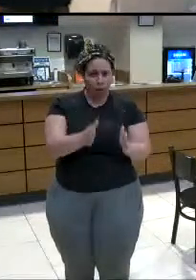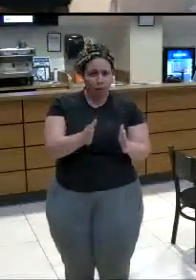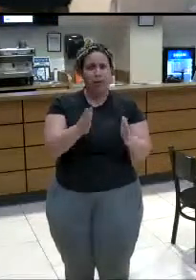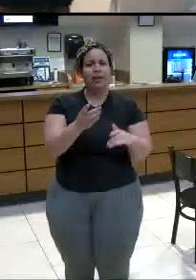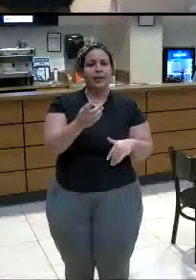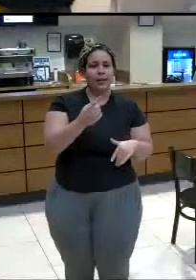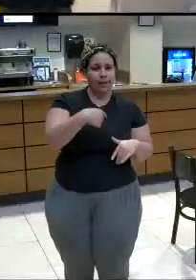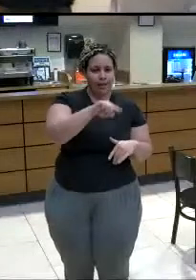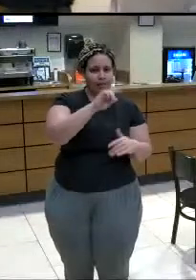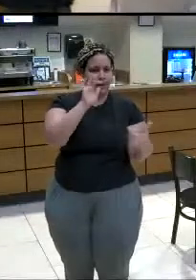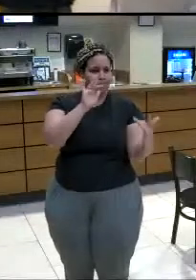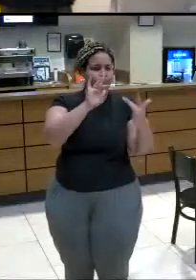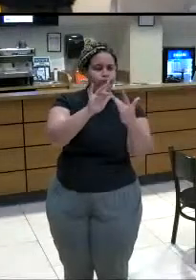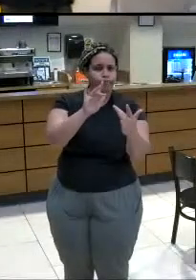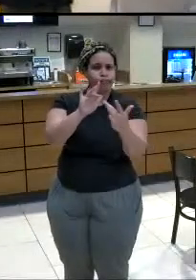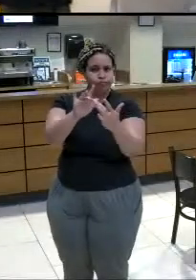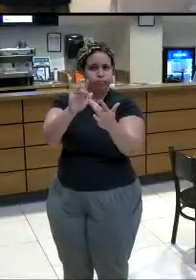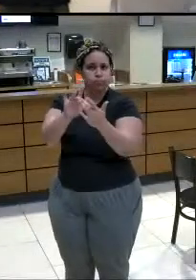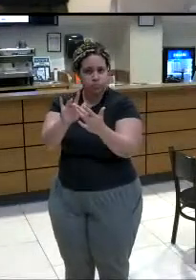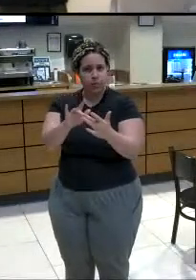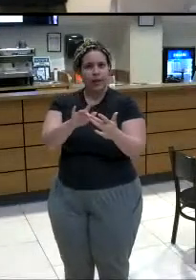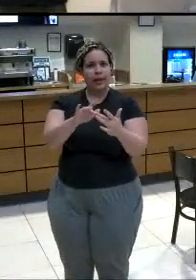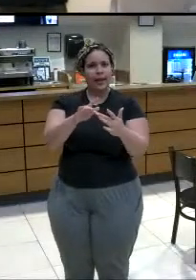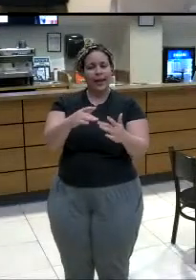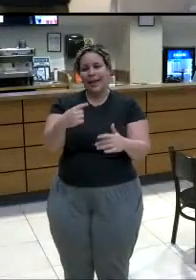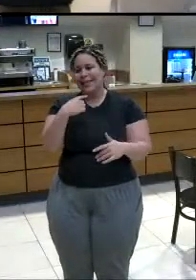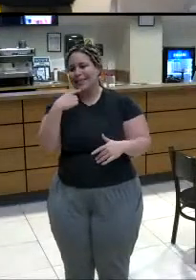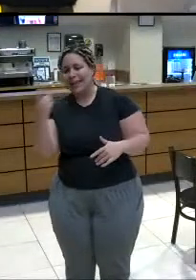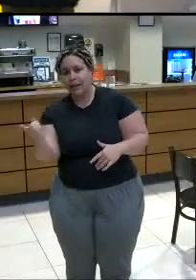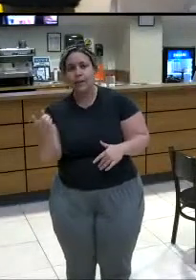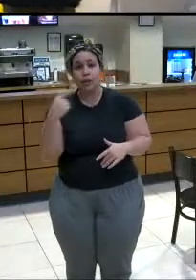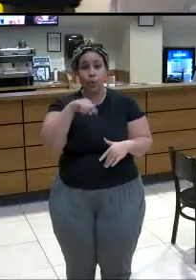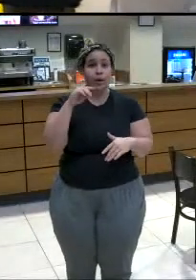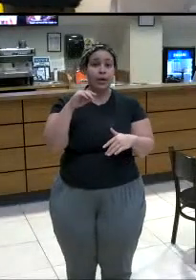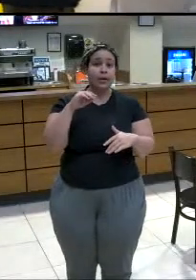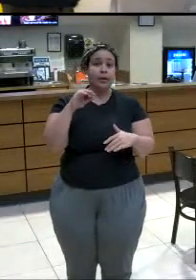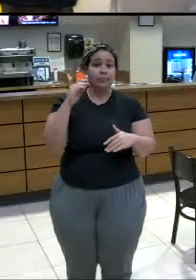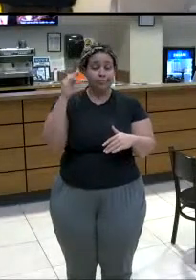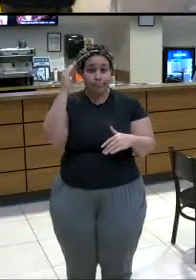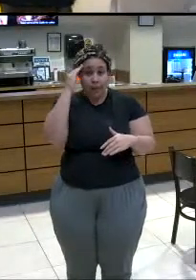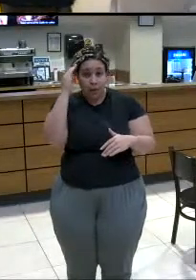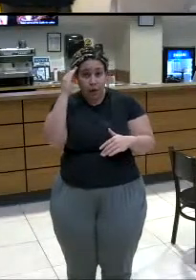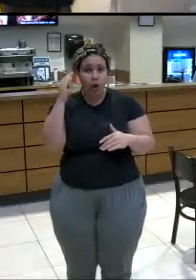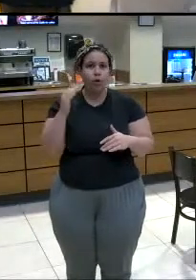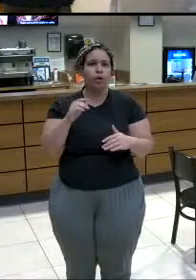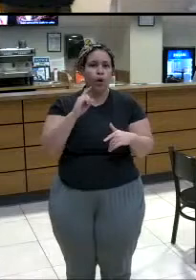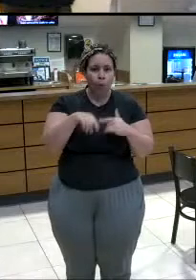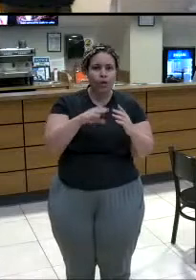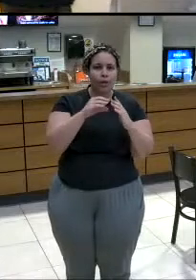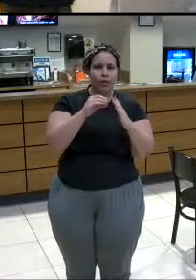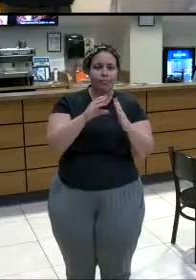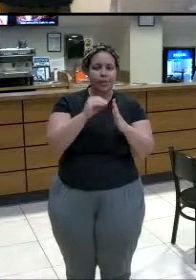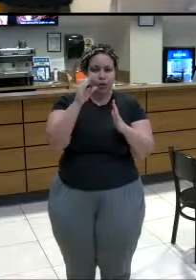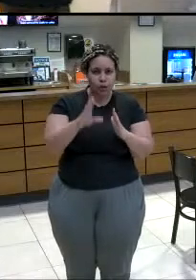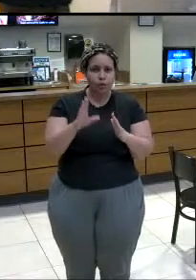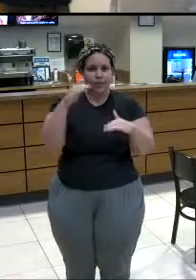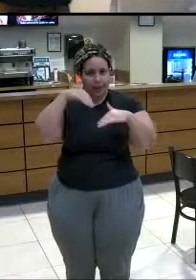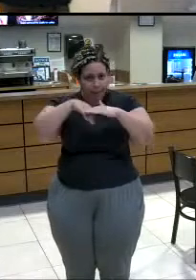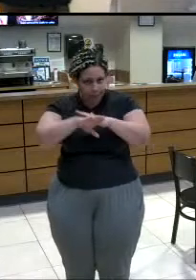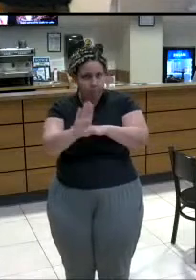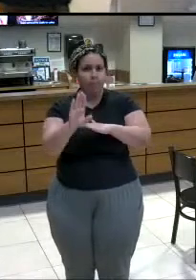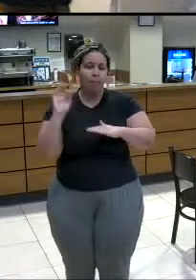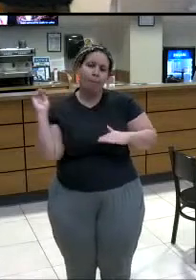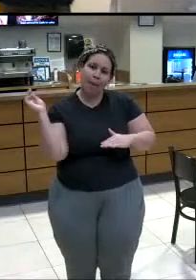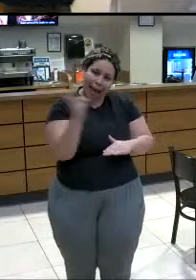that when we become aware that a student is returning to the building, and I would like to note that